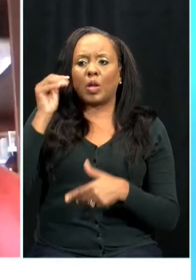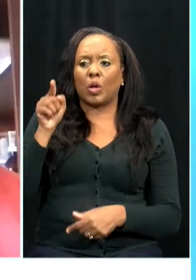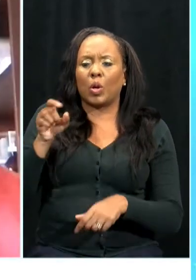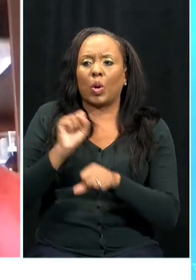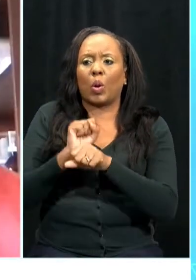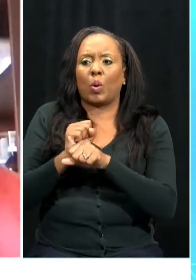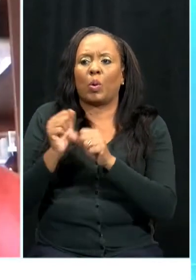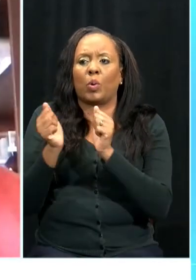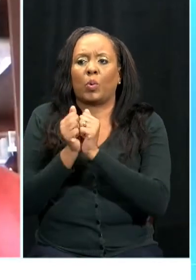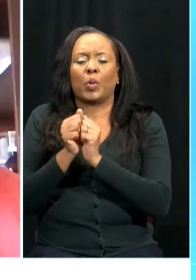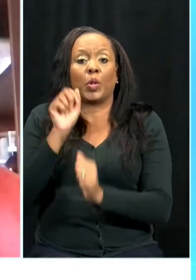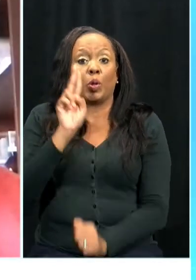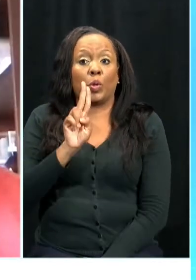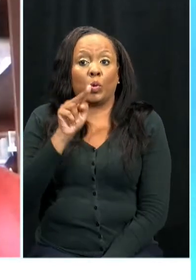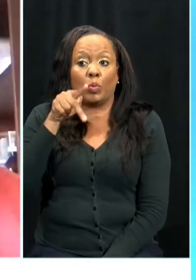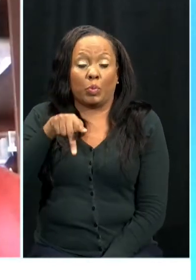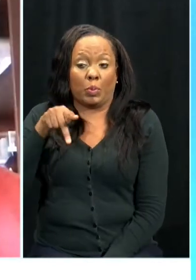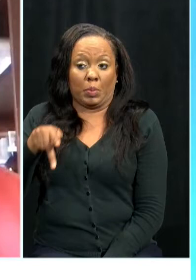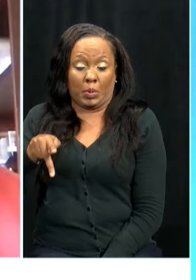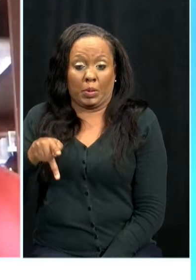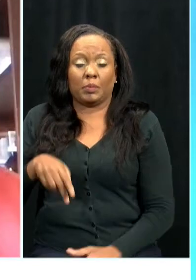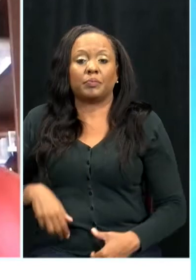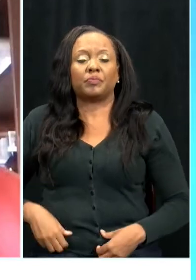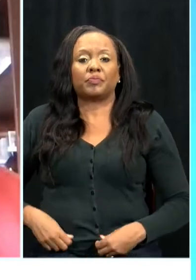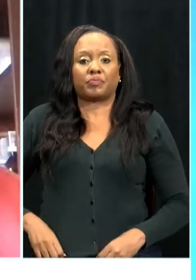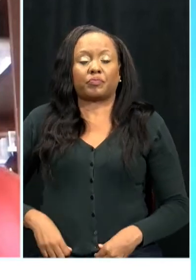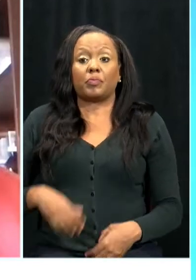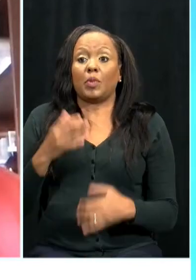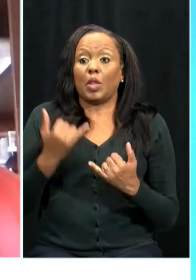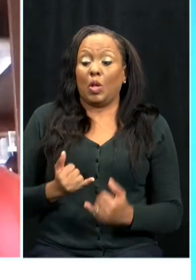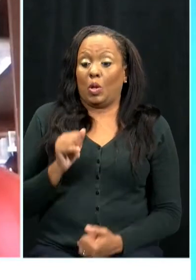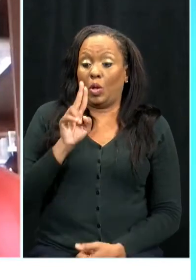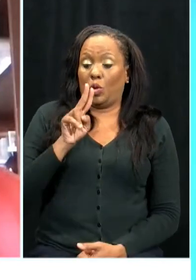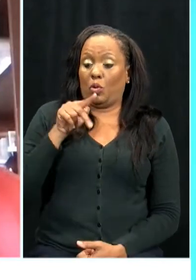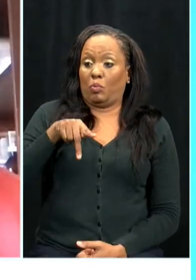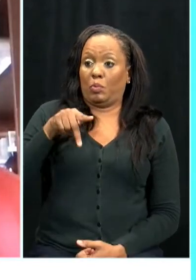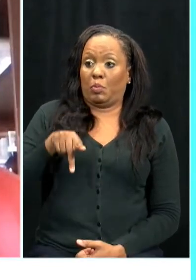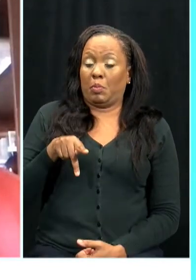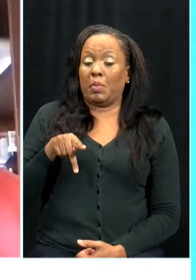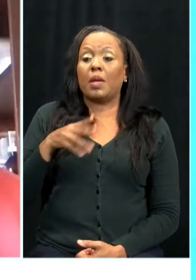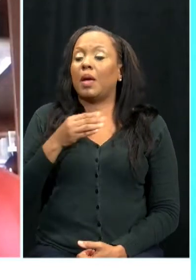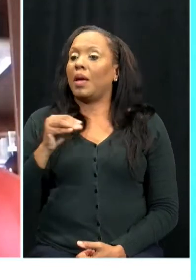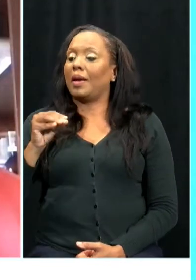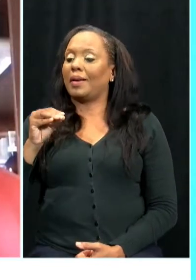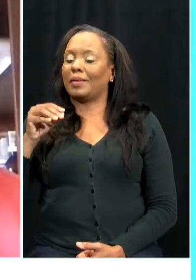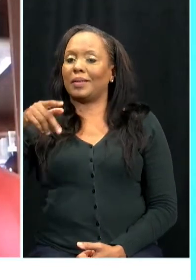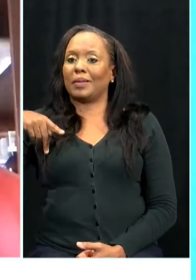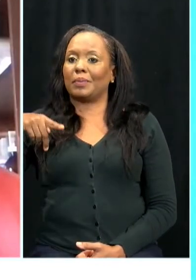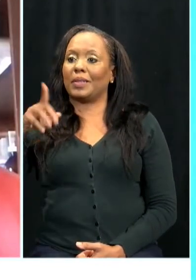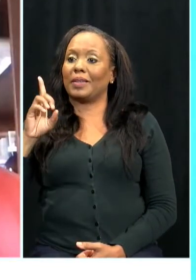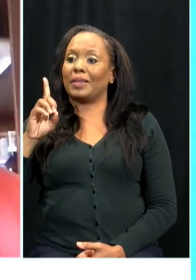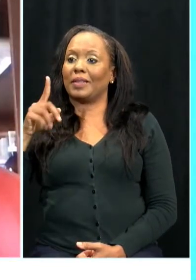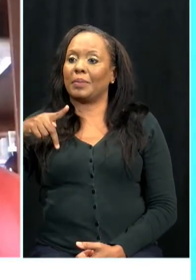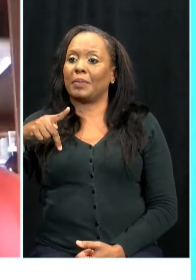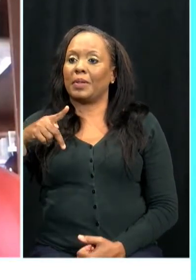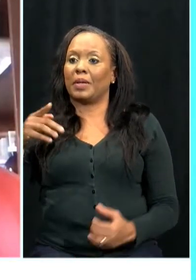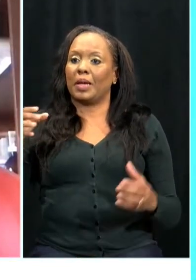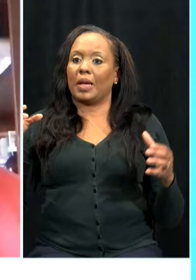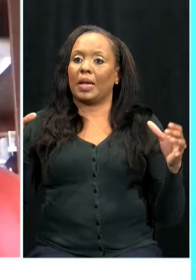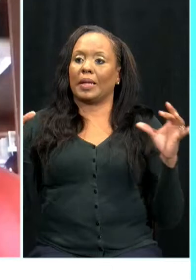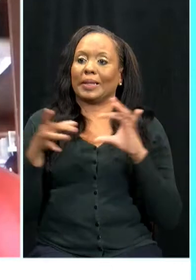Progressive Party, and now that party has joined with Bishop Joseph Atherley's Party for